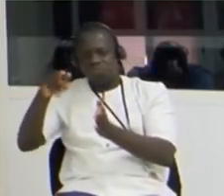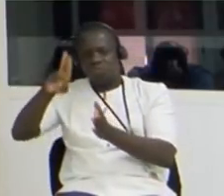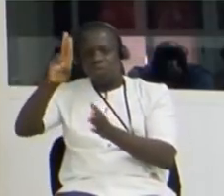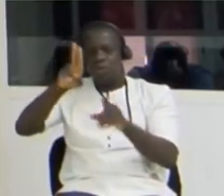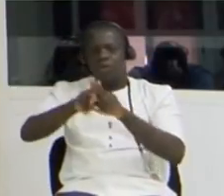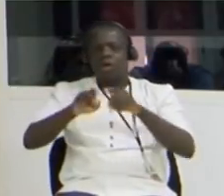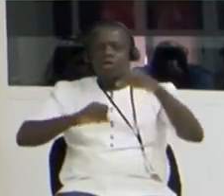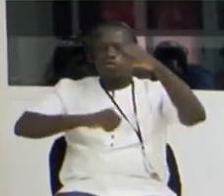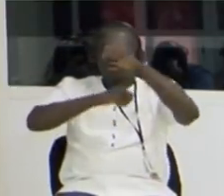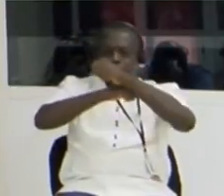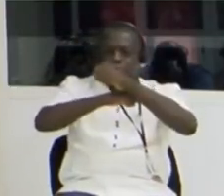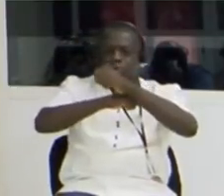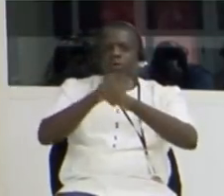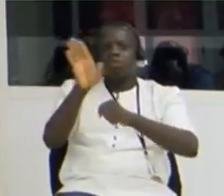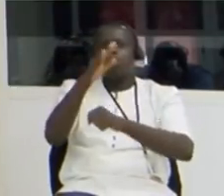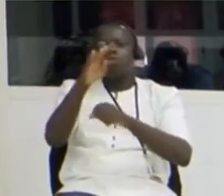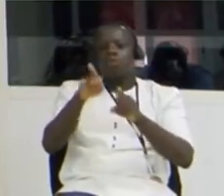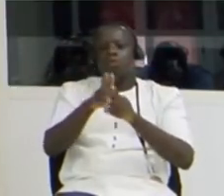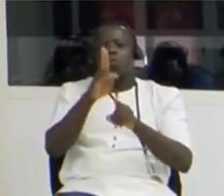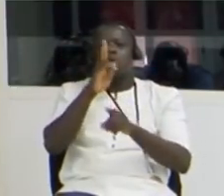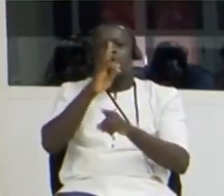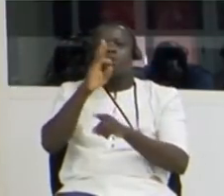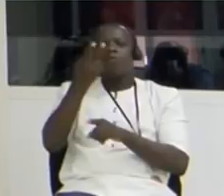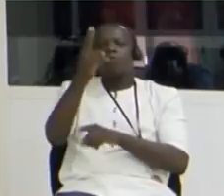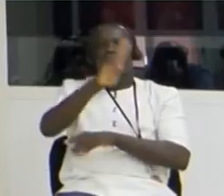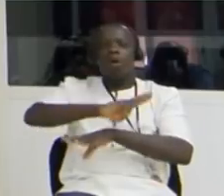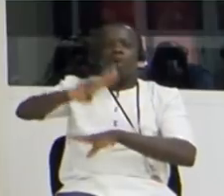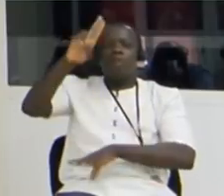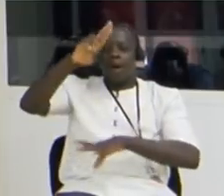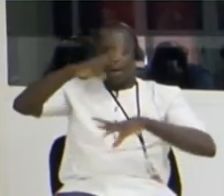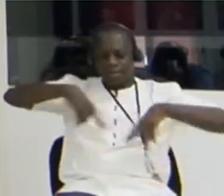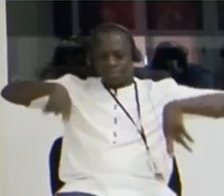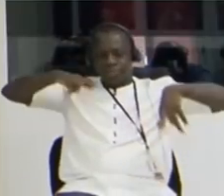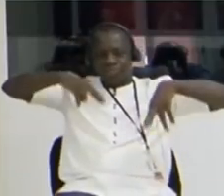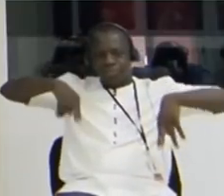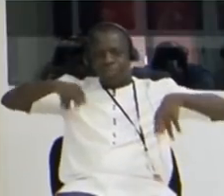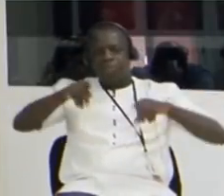upper, from the upper regions, we are